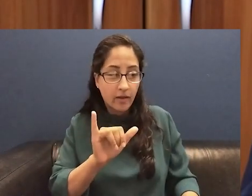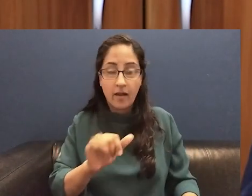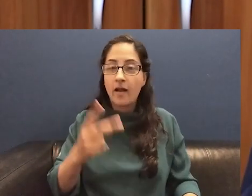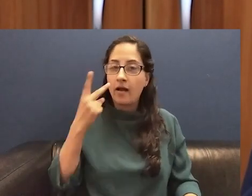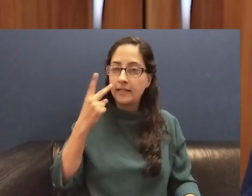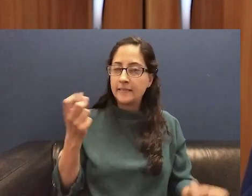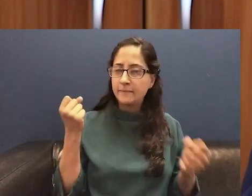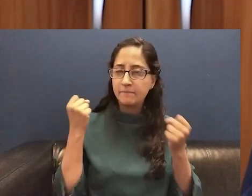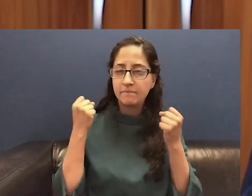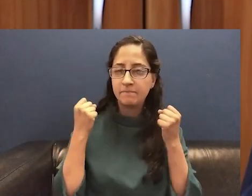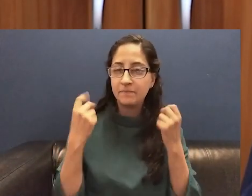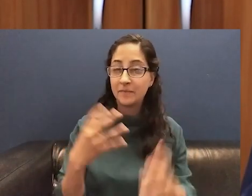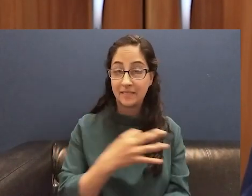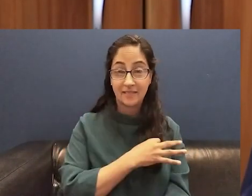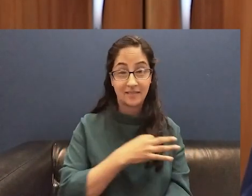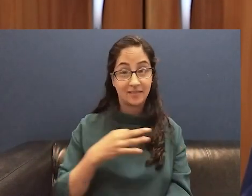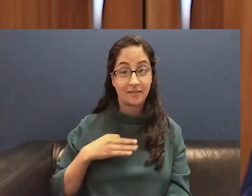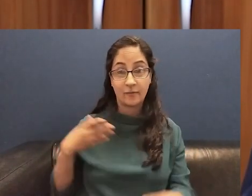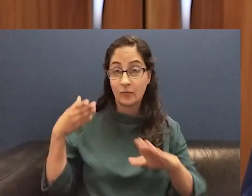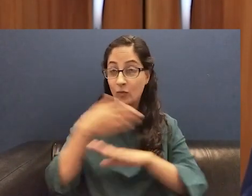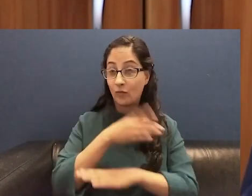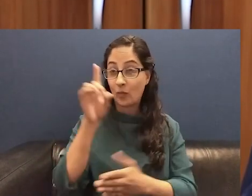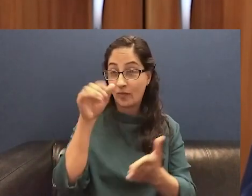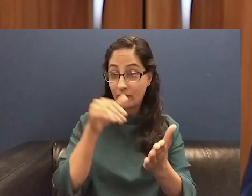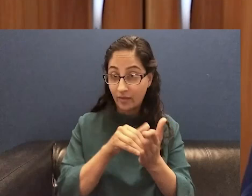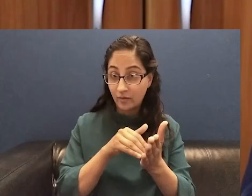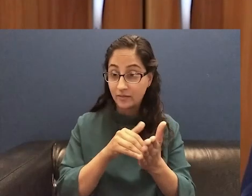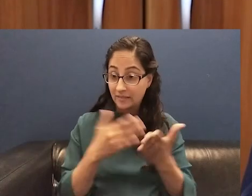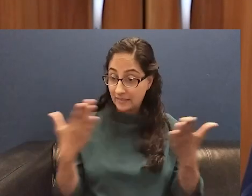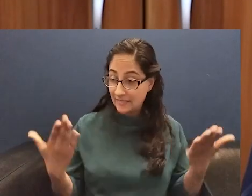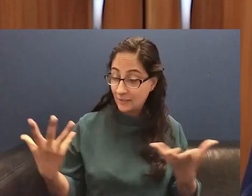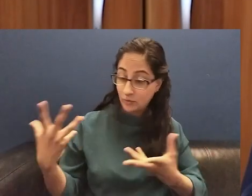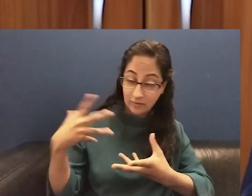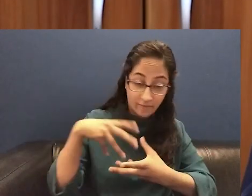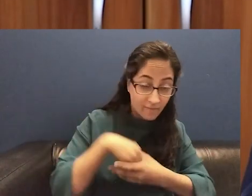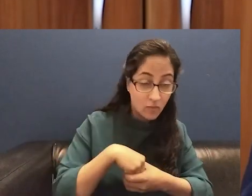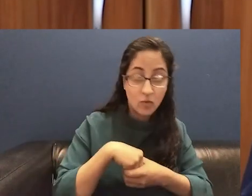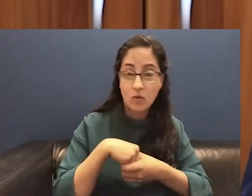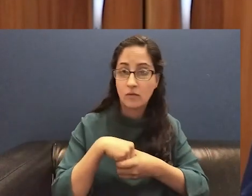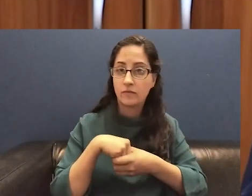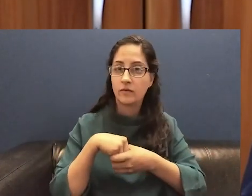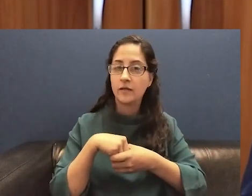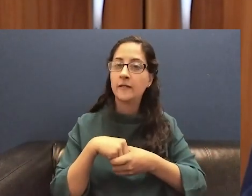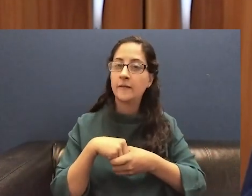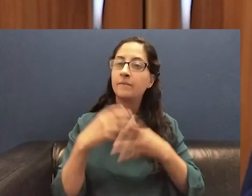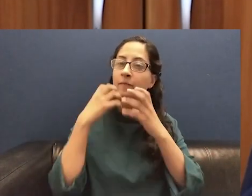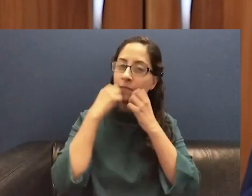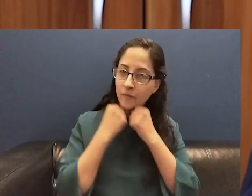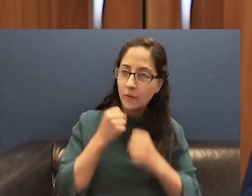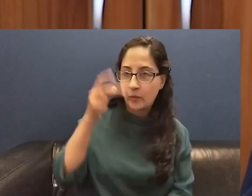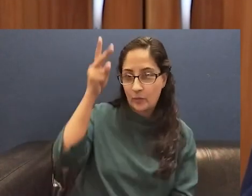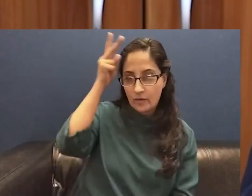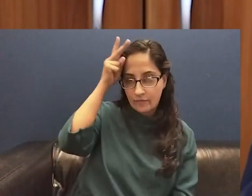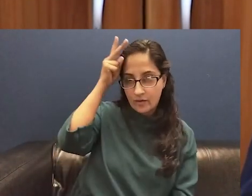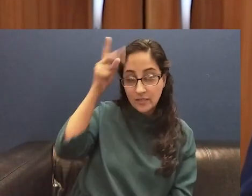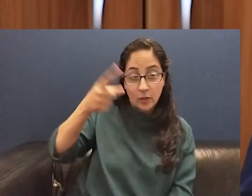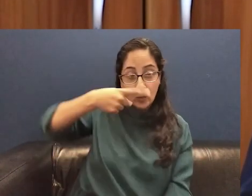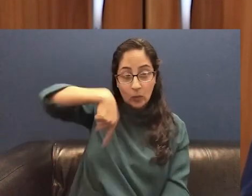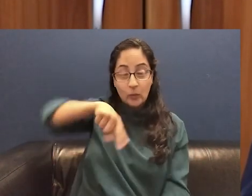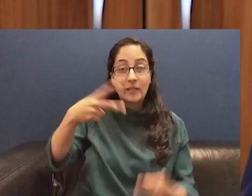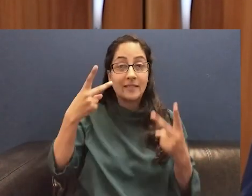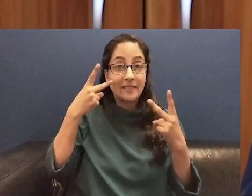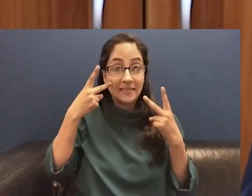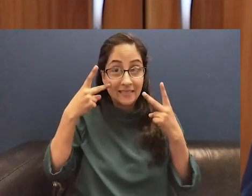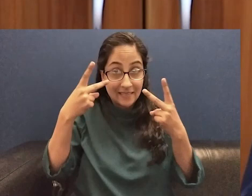committed employees within the foundation, thousands of committed employees of the network here in Afghanistan,